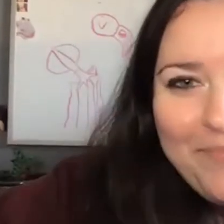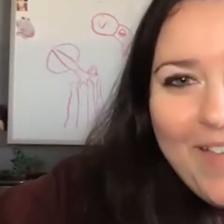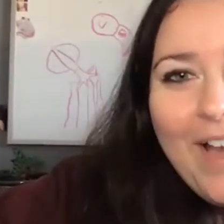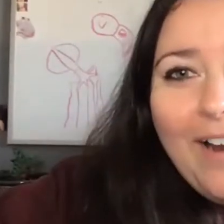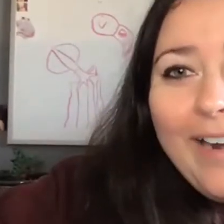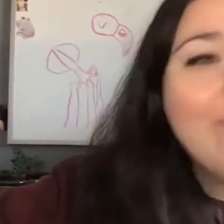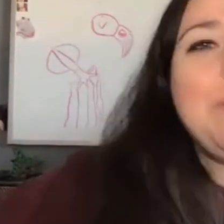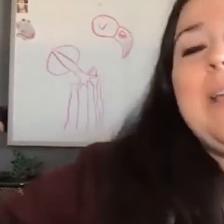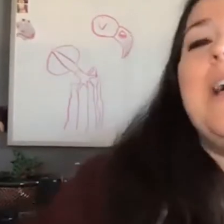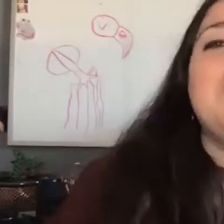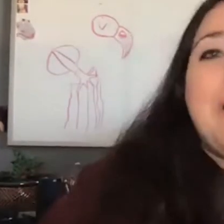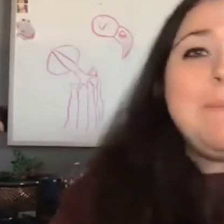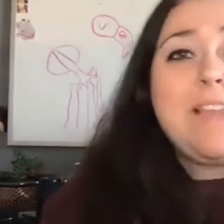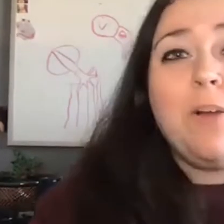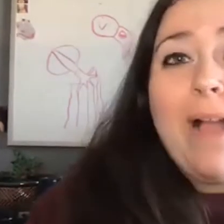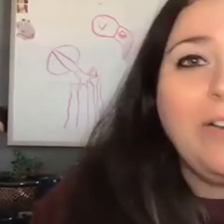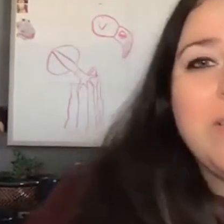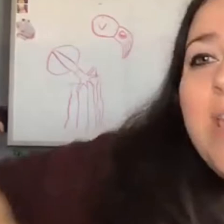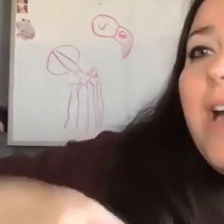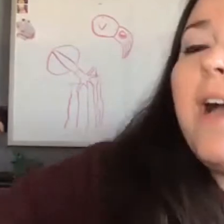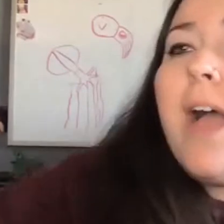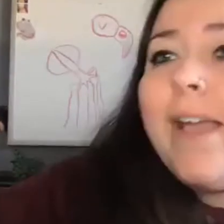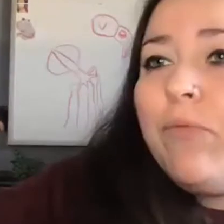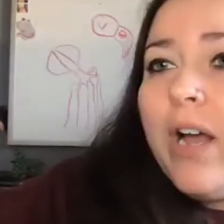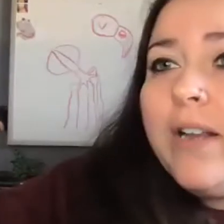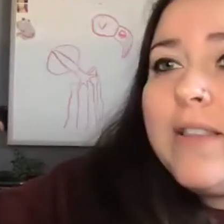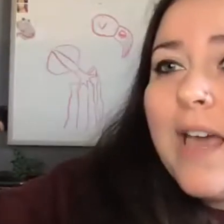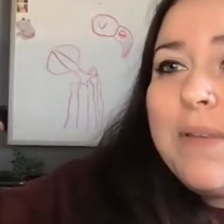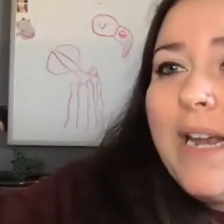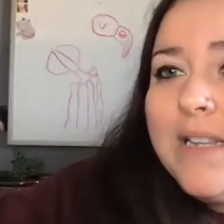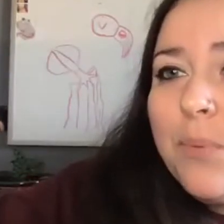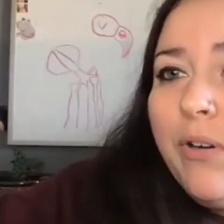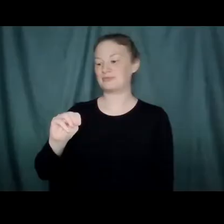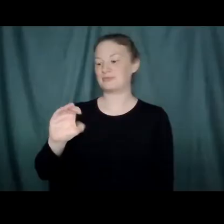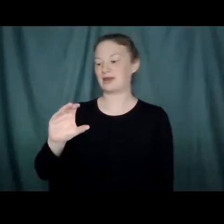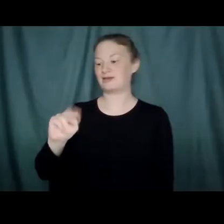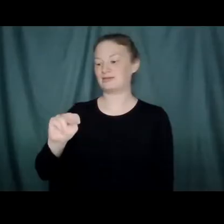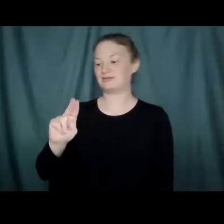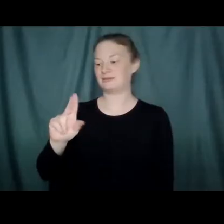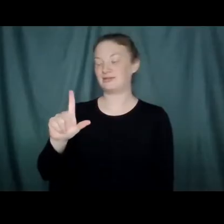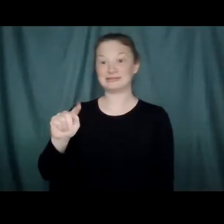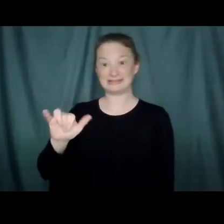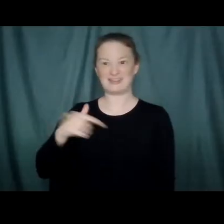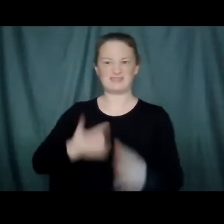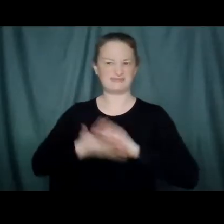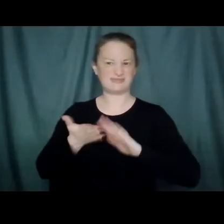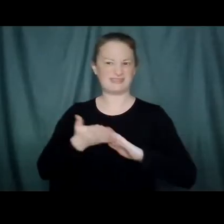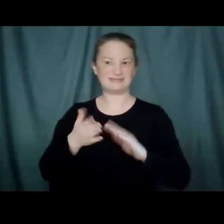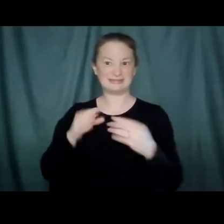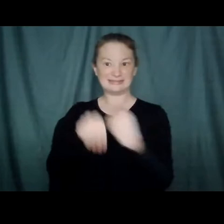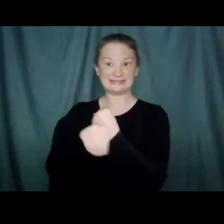Great. All right. Hi, everybody. So my name is Sarah McAnulty. I run the Skype a Scientist program. And